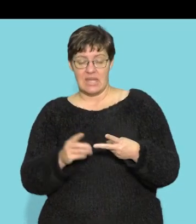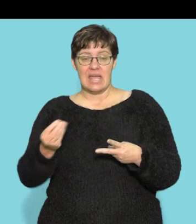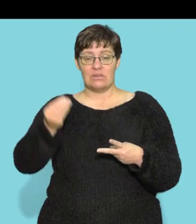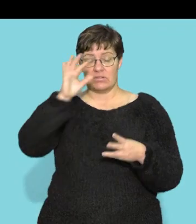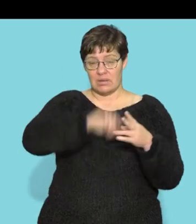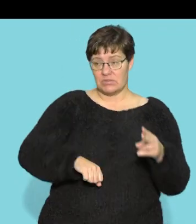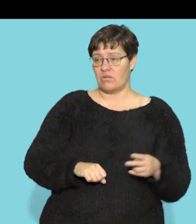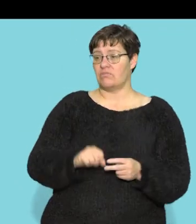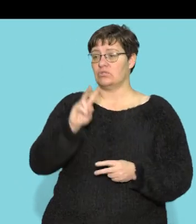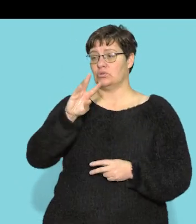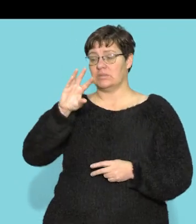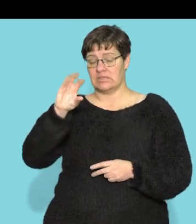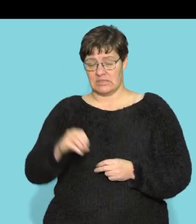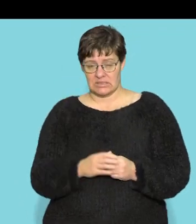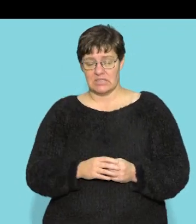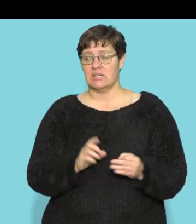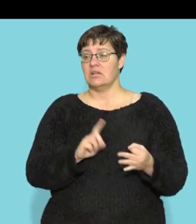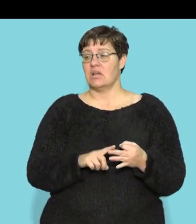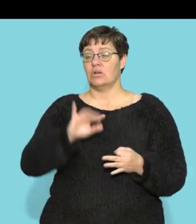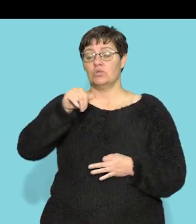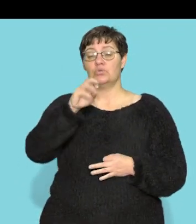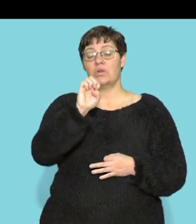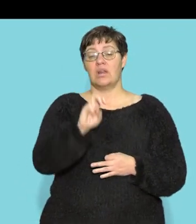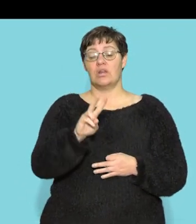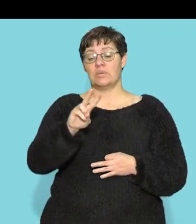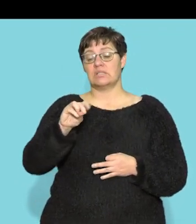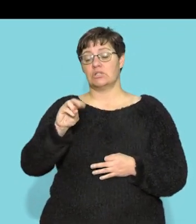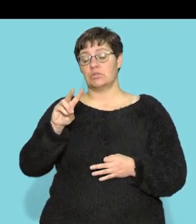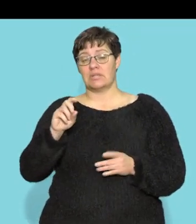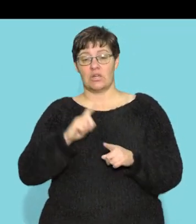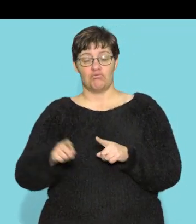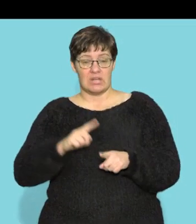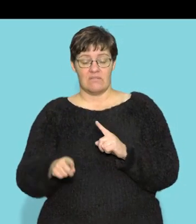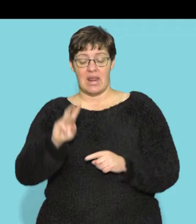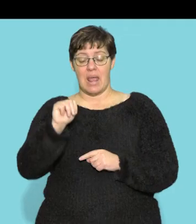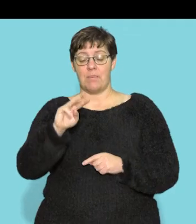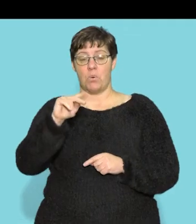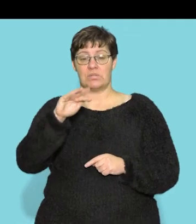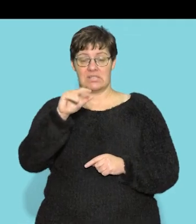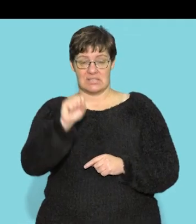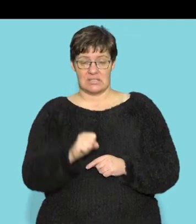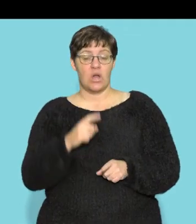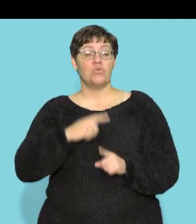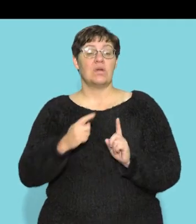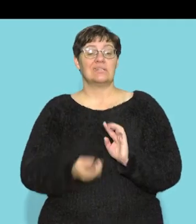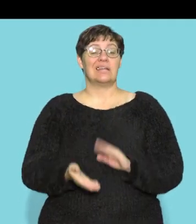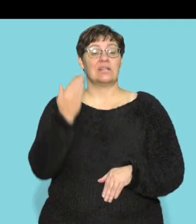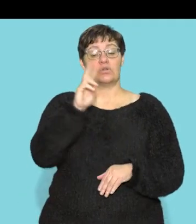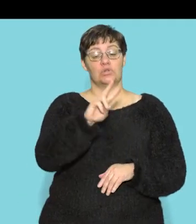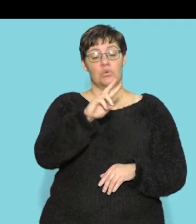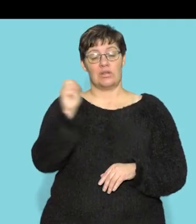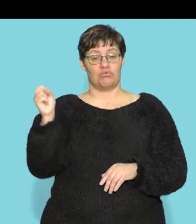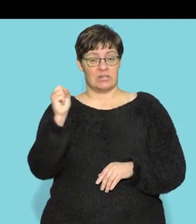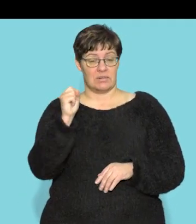interest is debited of 220. There's a direct deposit for the June 2020 rent from M. Moses. The rent was increased